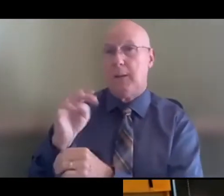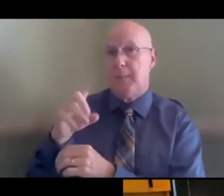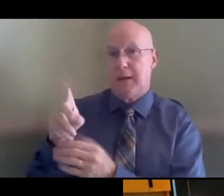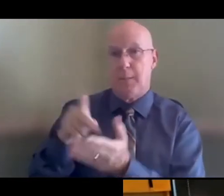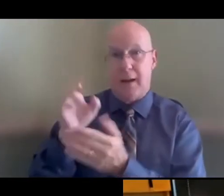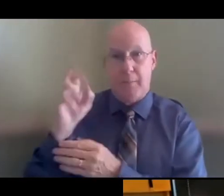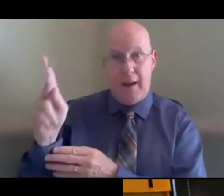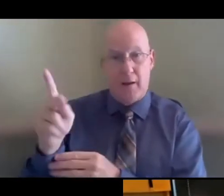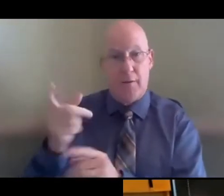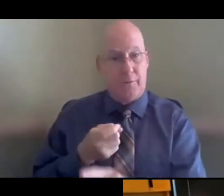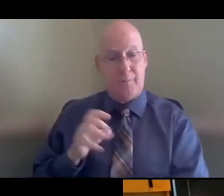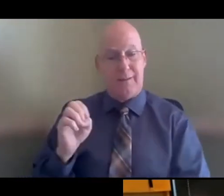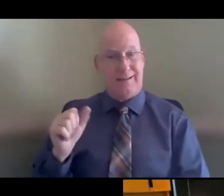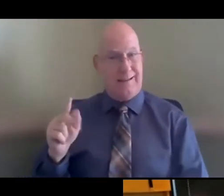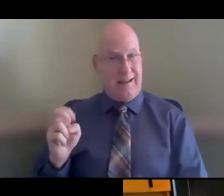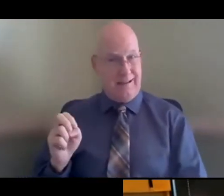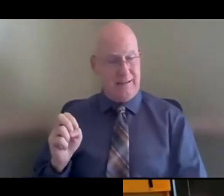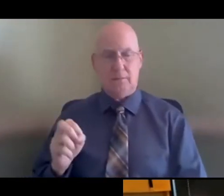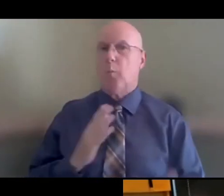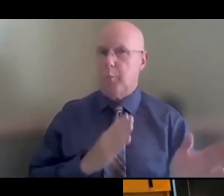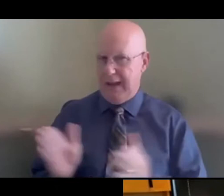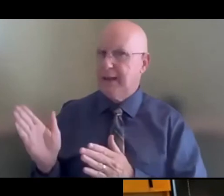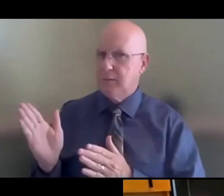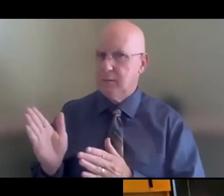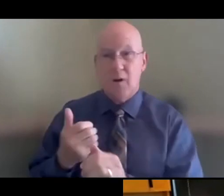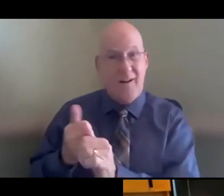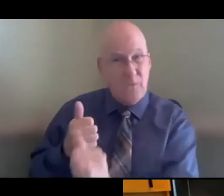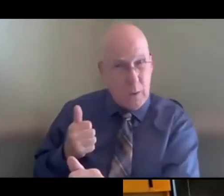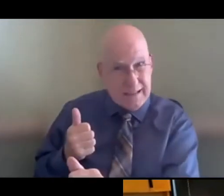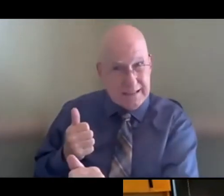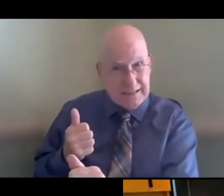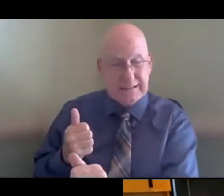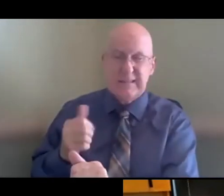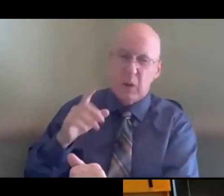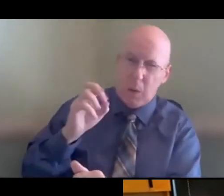estate. You just got to plan for it. Avoidance is okay, evasion is bad. So.